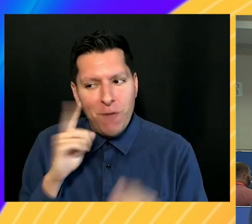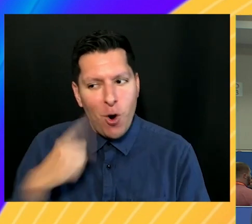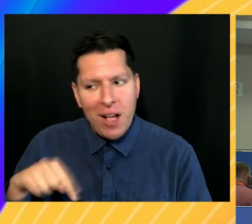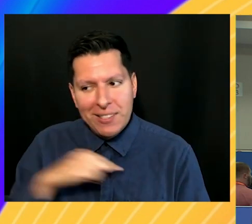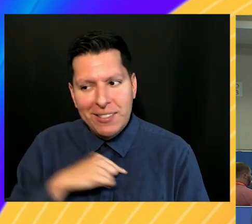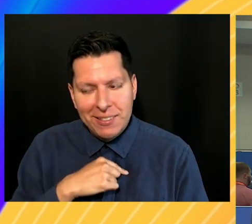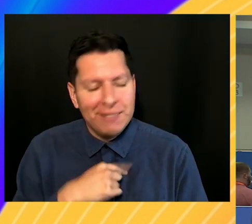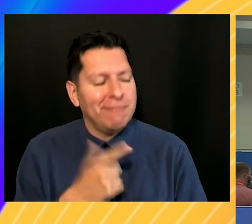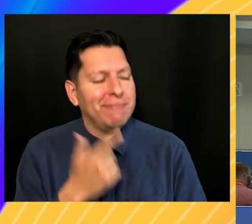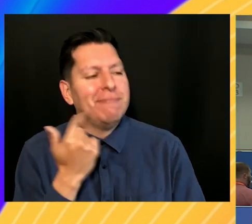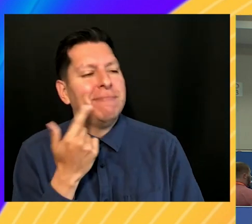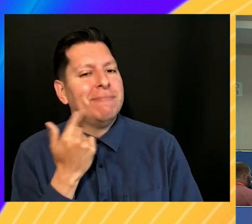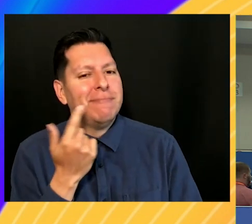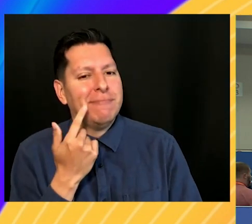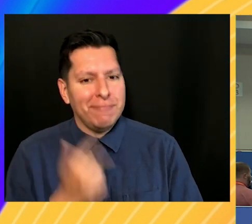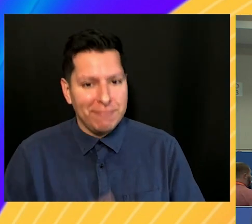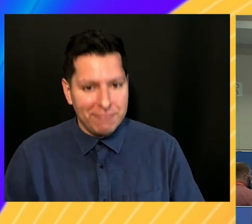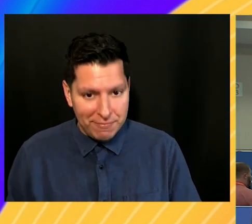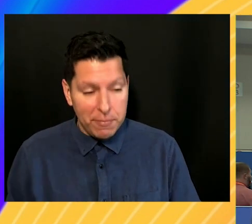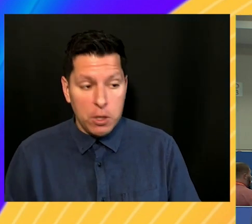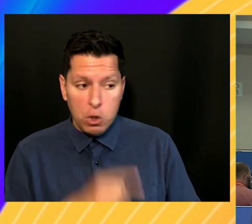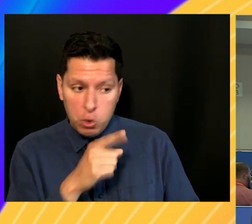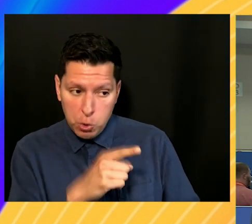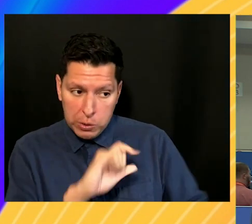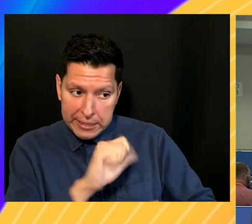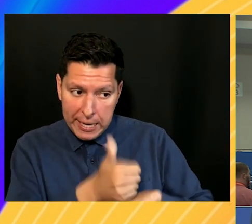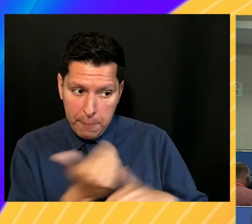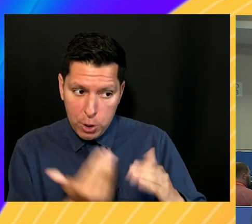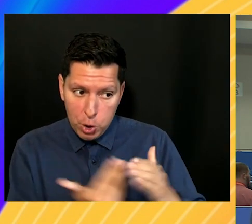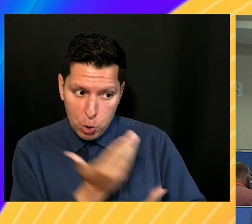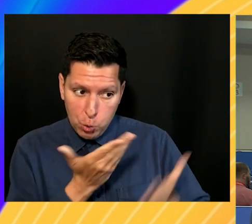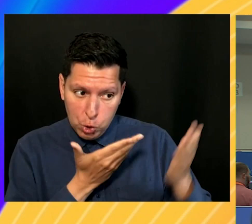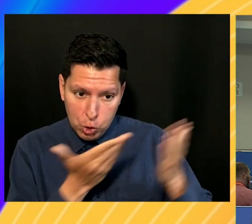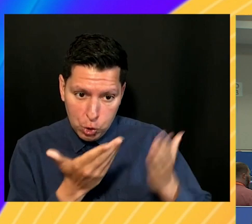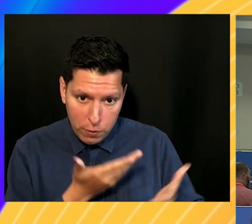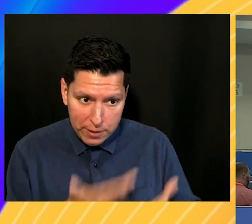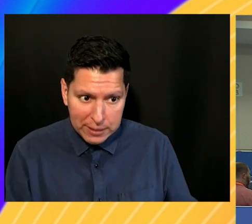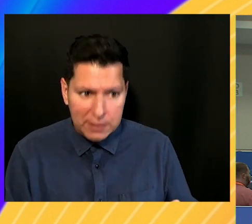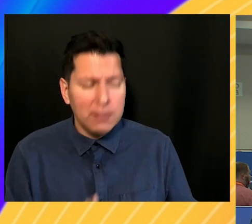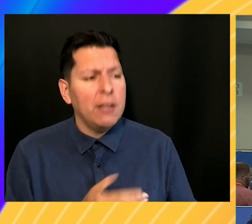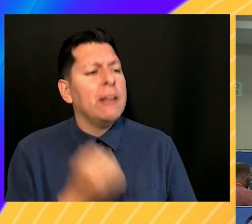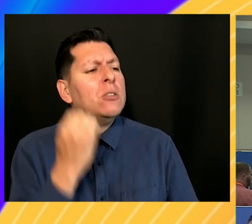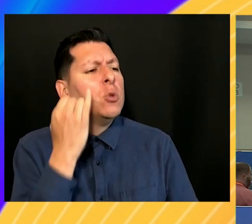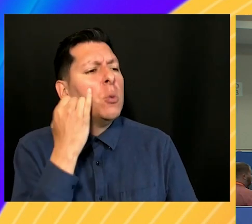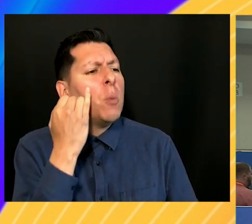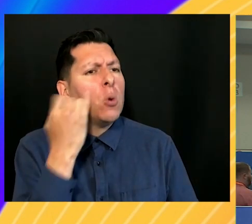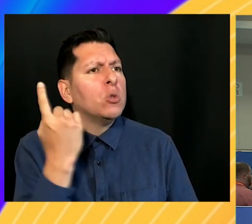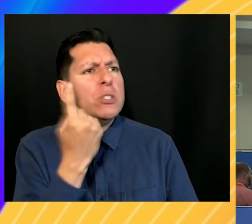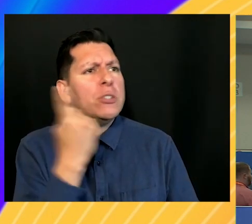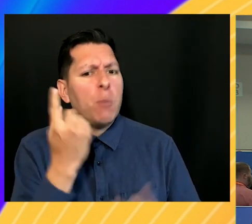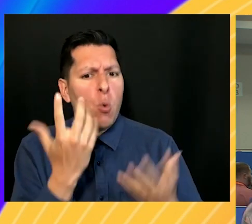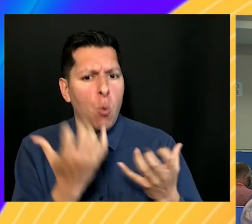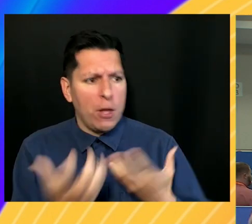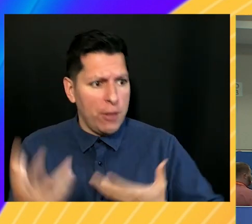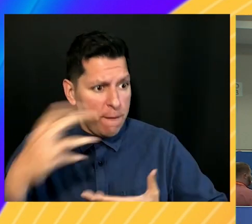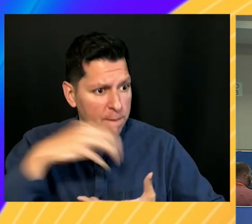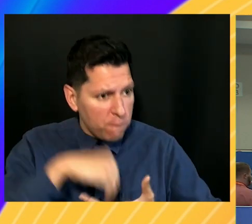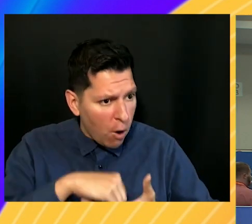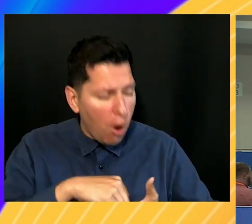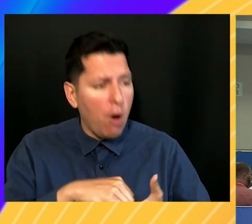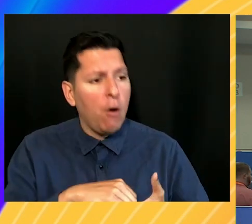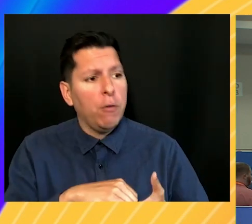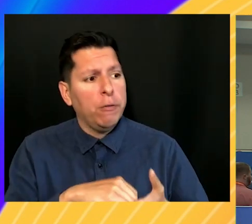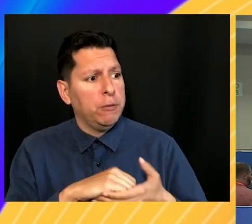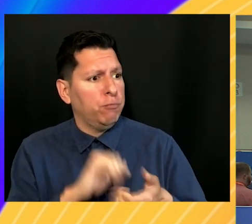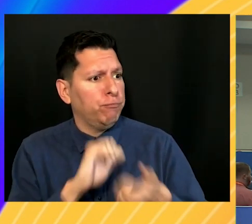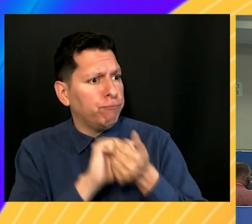So you came out with this new service at reInvent. You know, if someone wanted to get hands-on with this service, what are ways